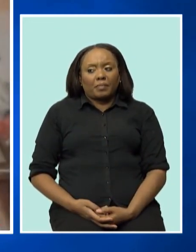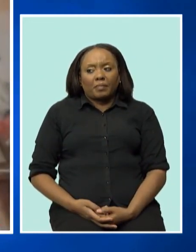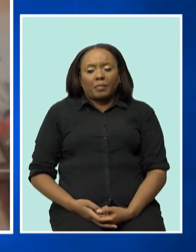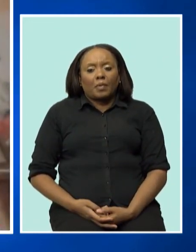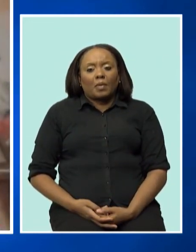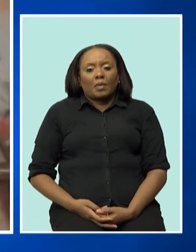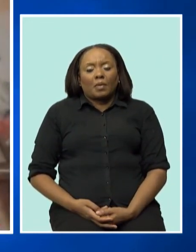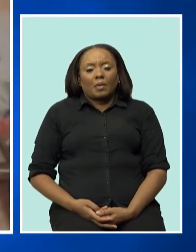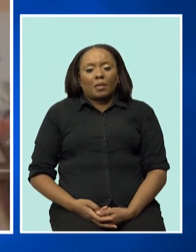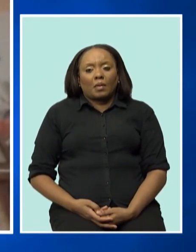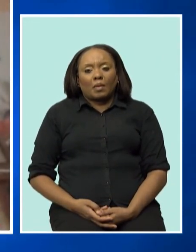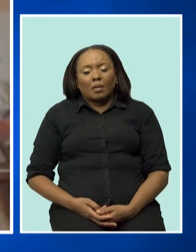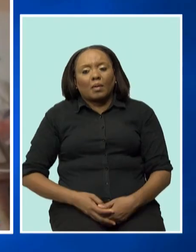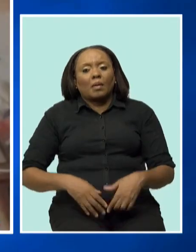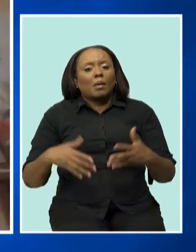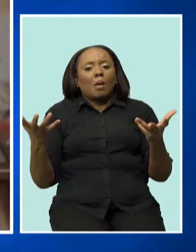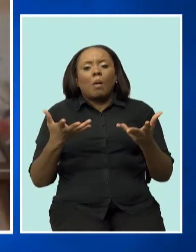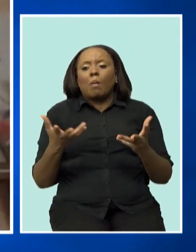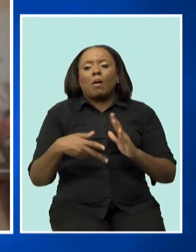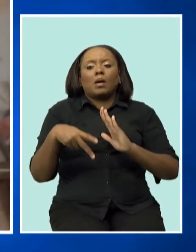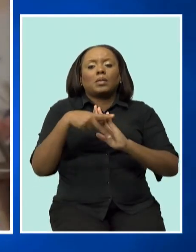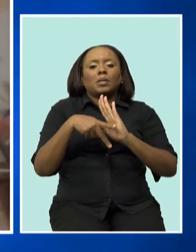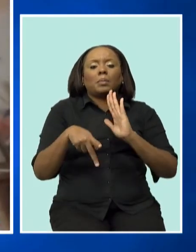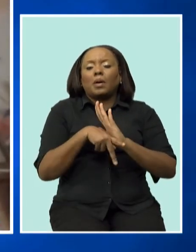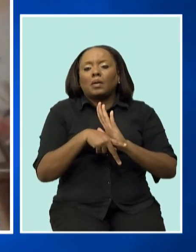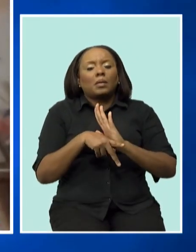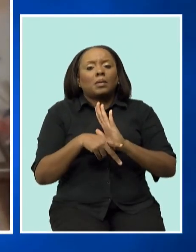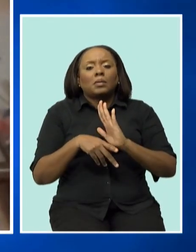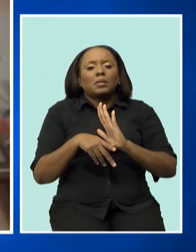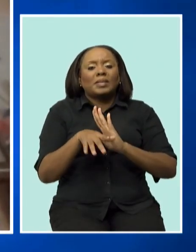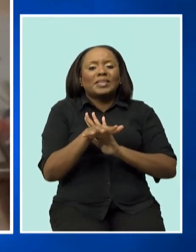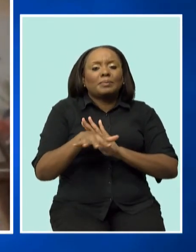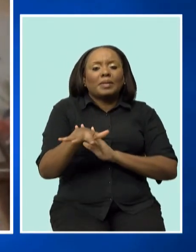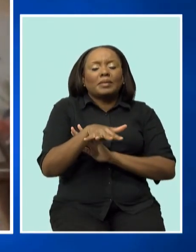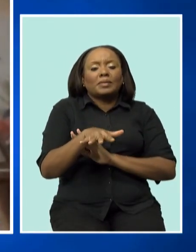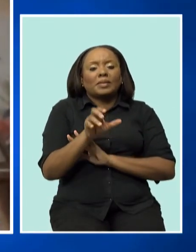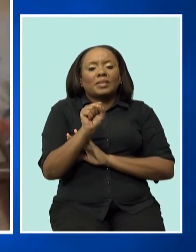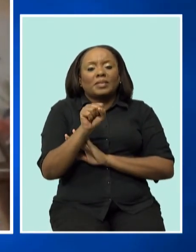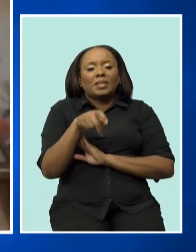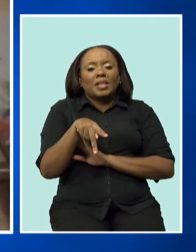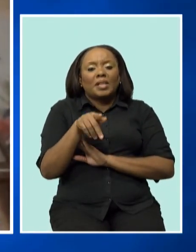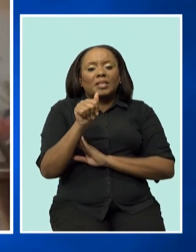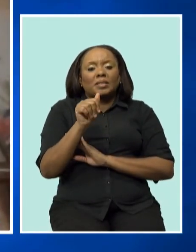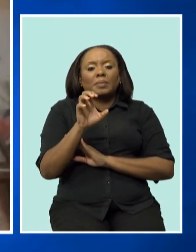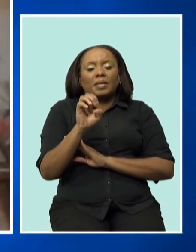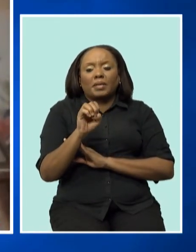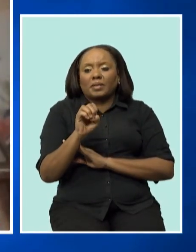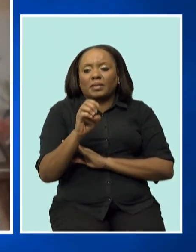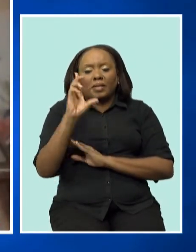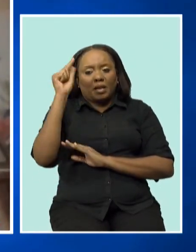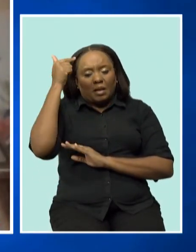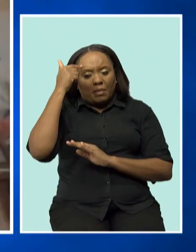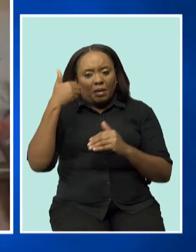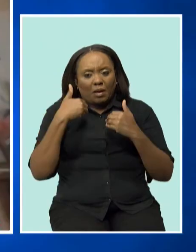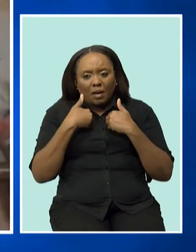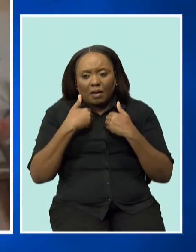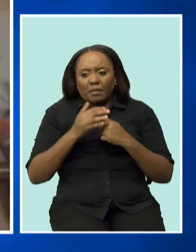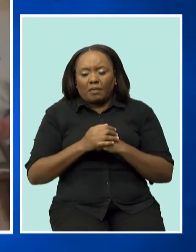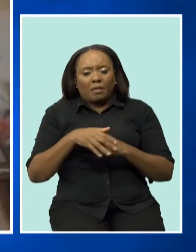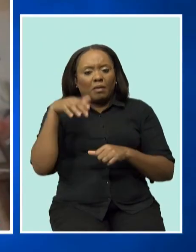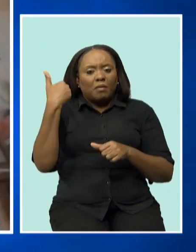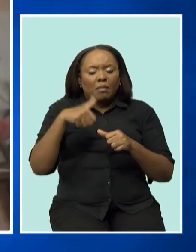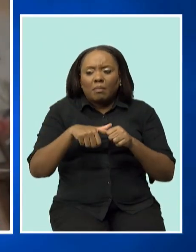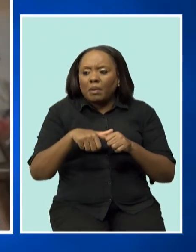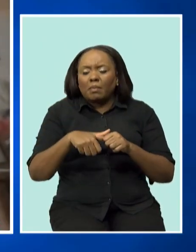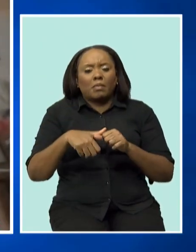policy space that governments have within it. Because remember, we're also talking about countries that are small, open economies. So